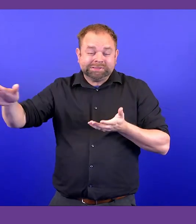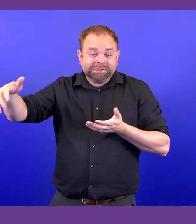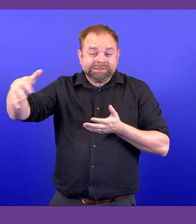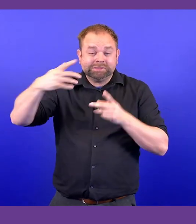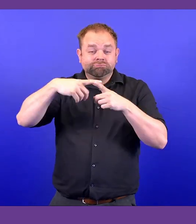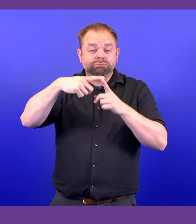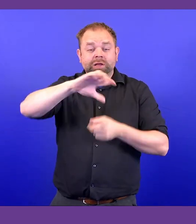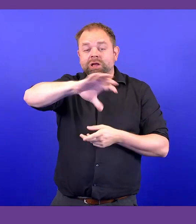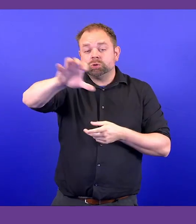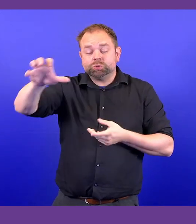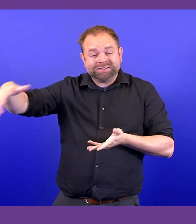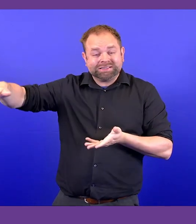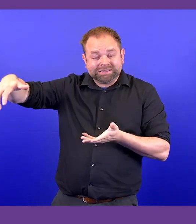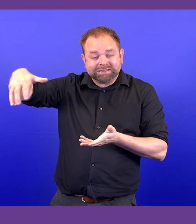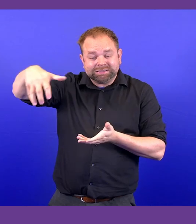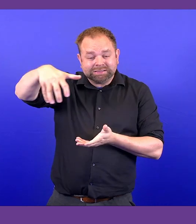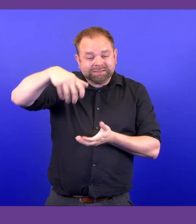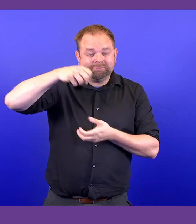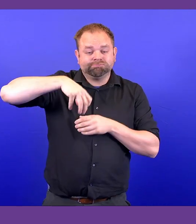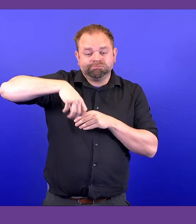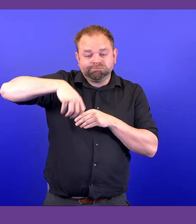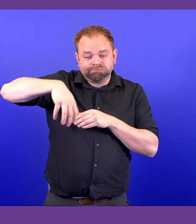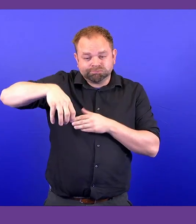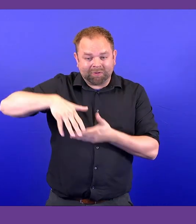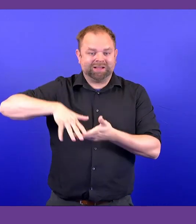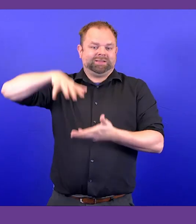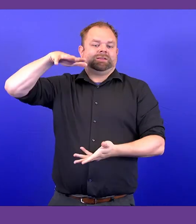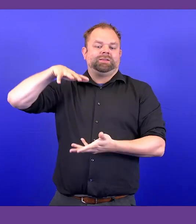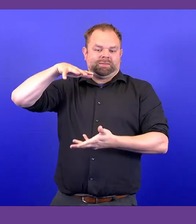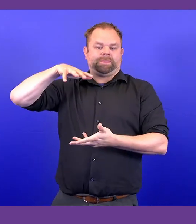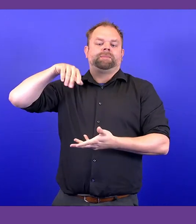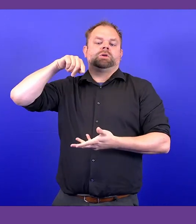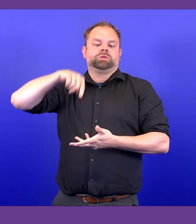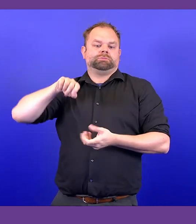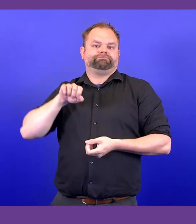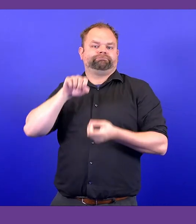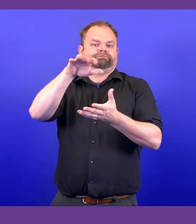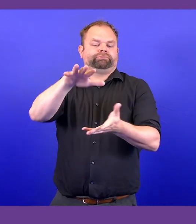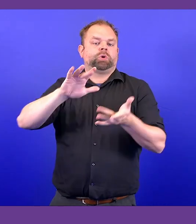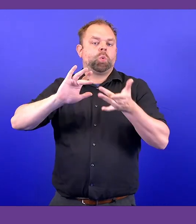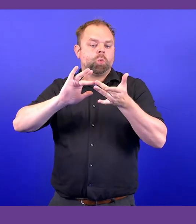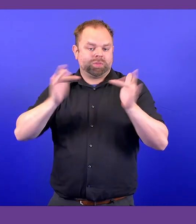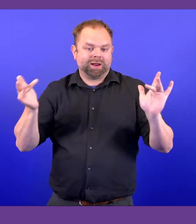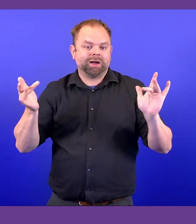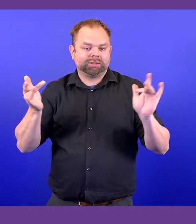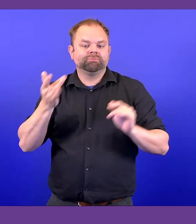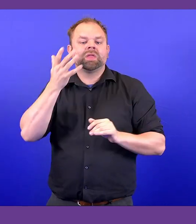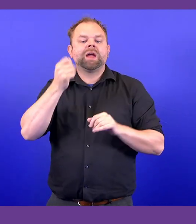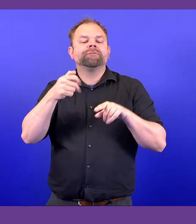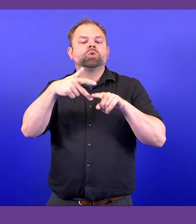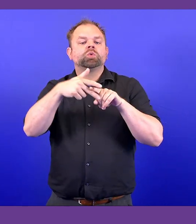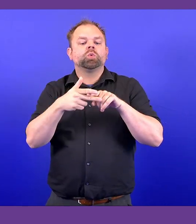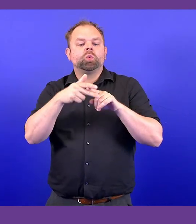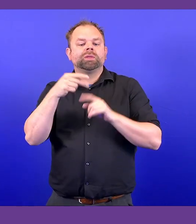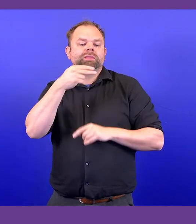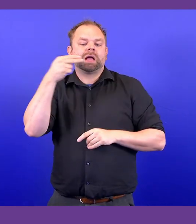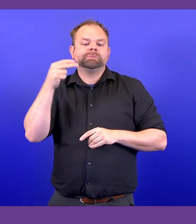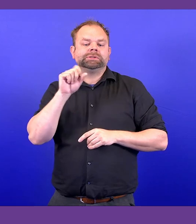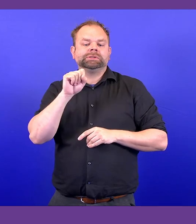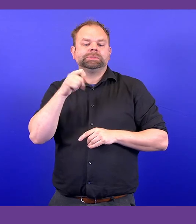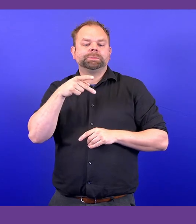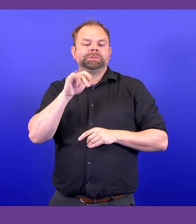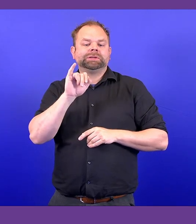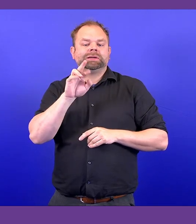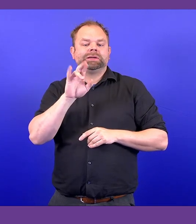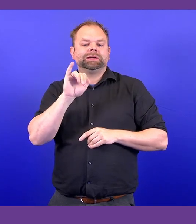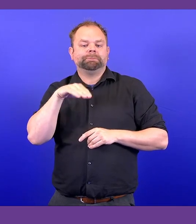external aspects. And now we are going to develop an app that will be open in order to do this sharing. So that's